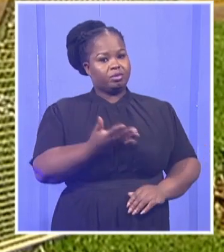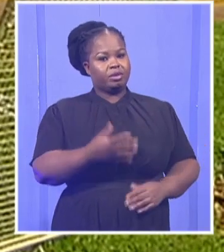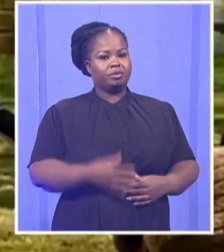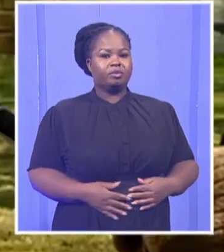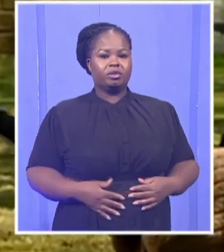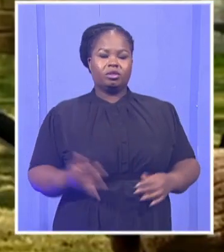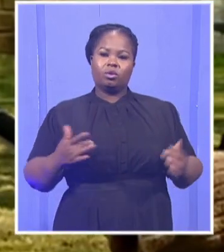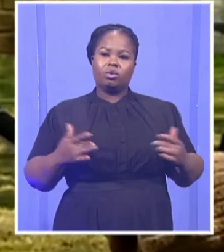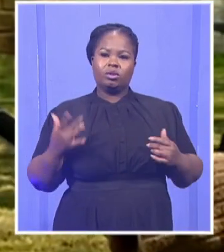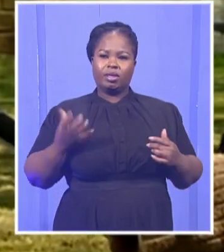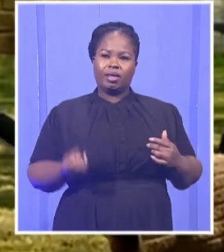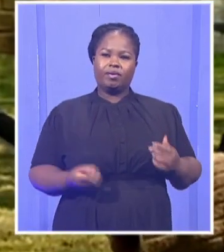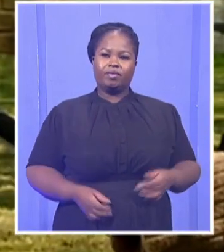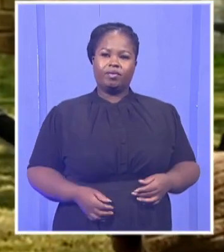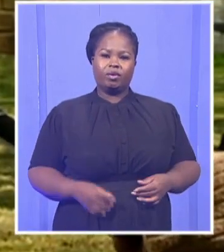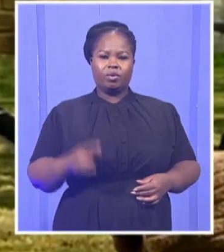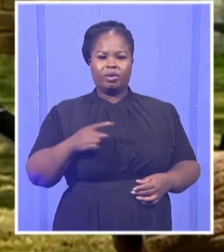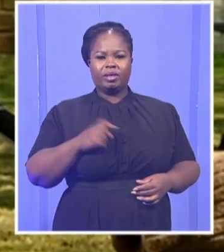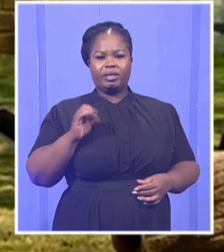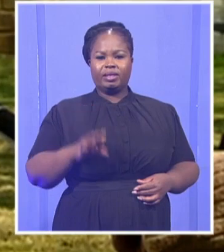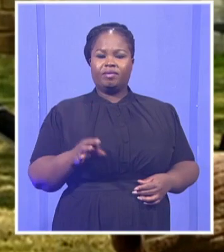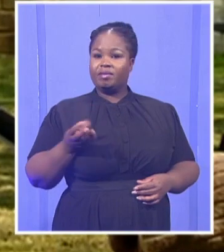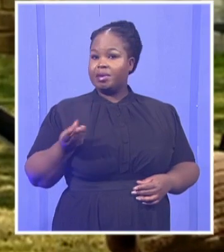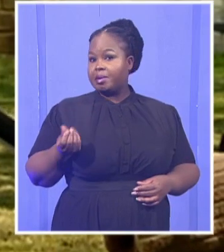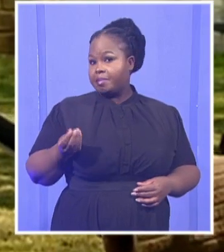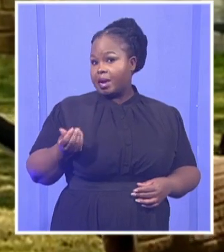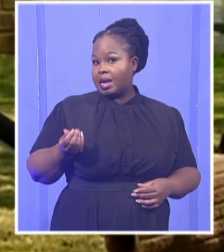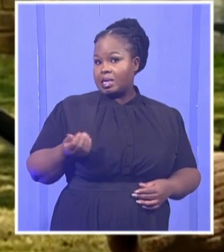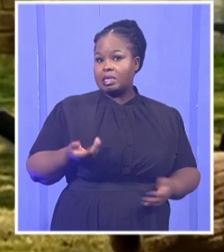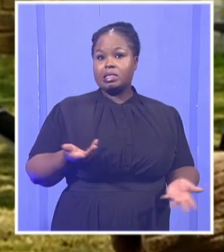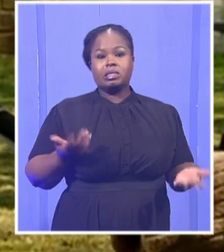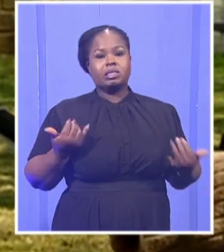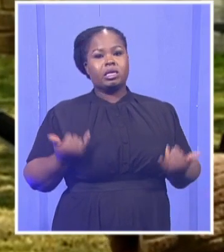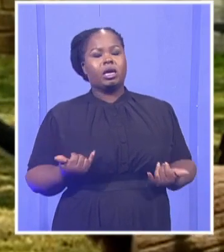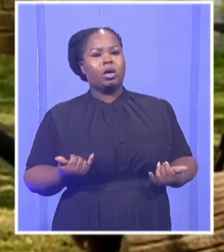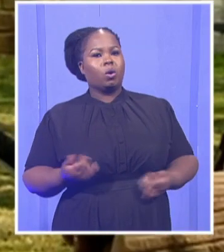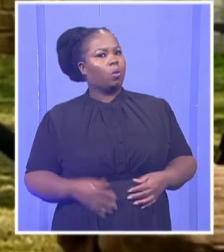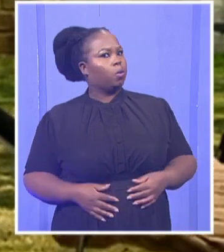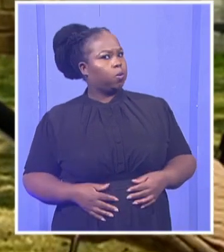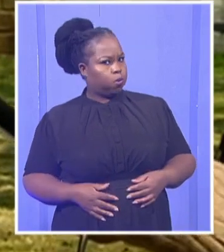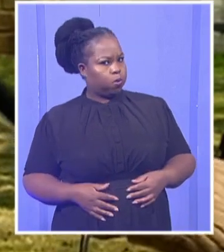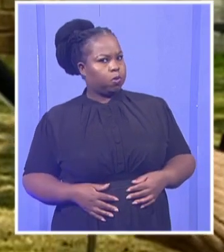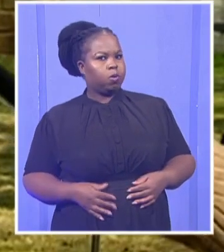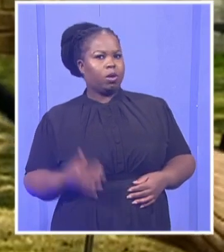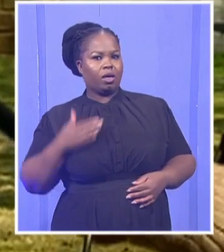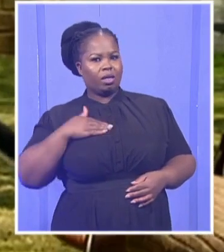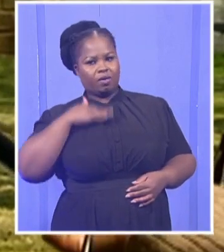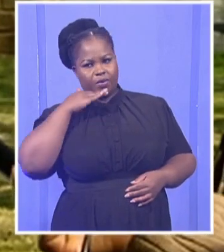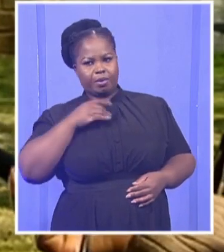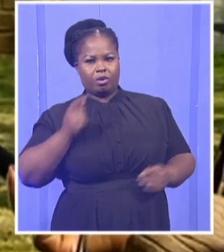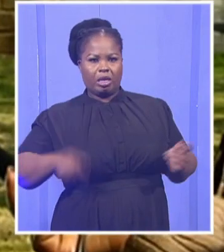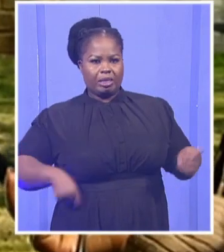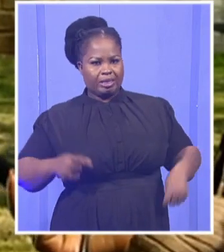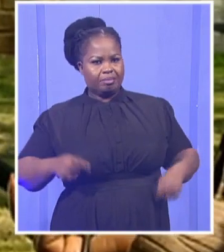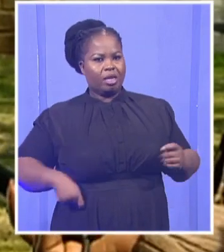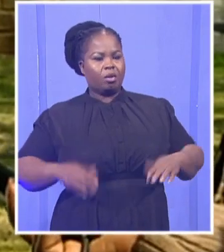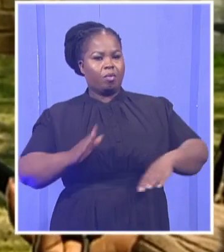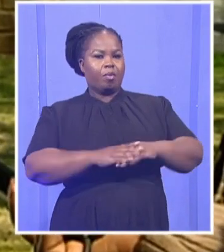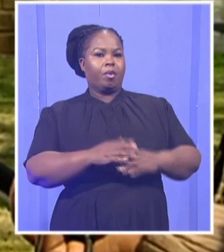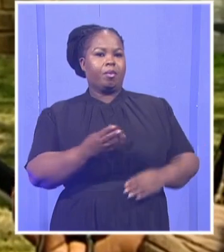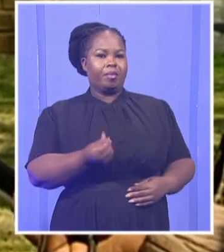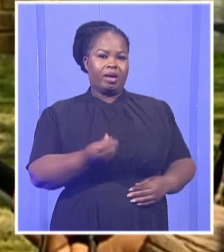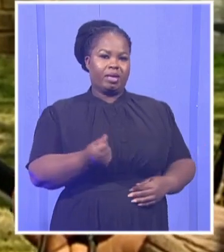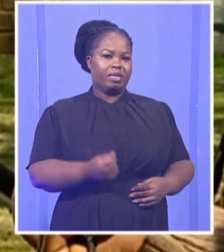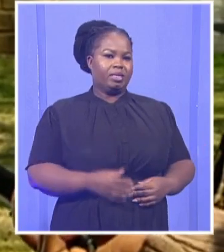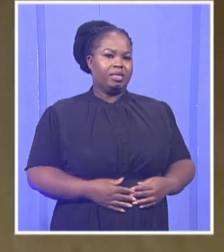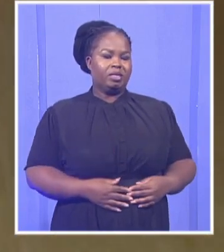worry if your finances are starting to tell you that you are spending a lot of money that you